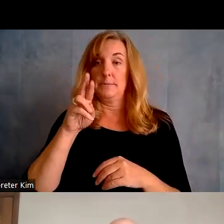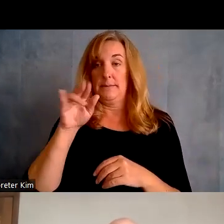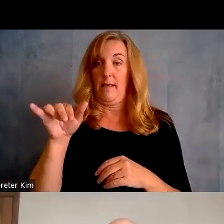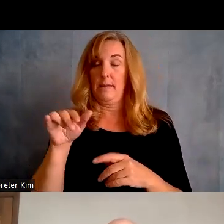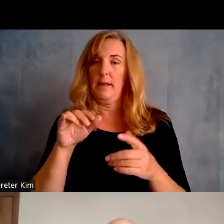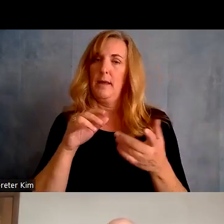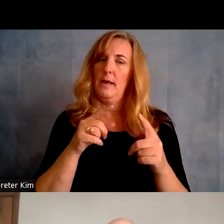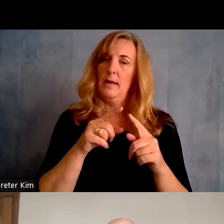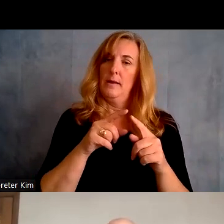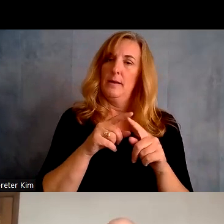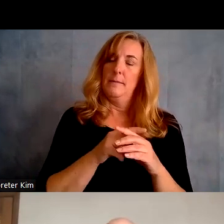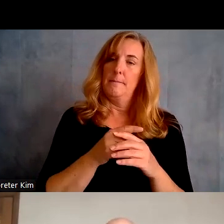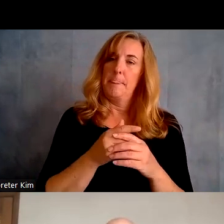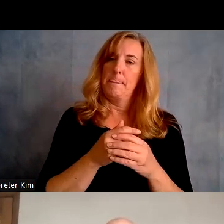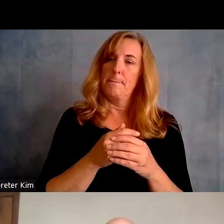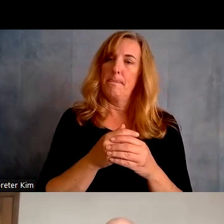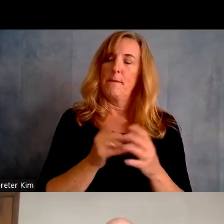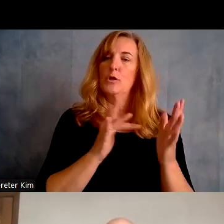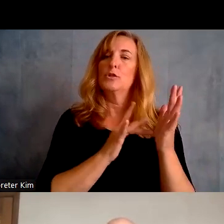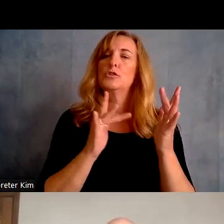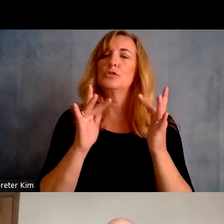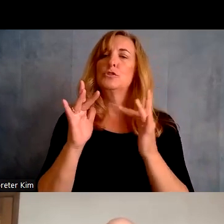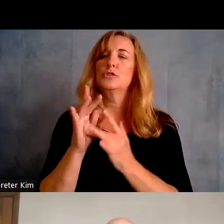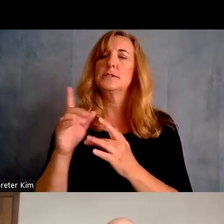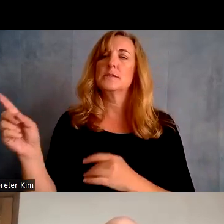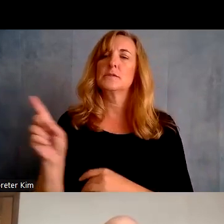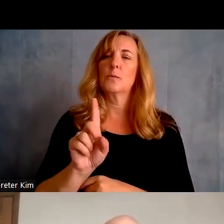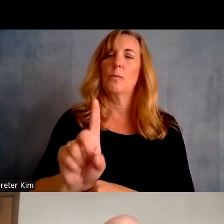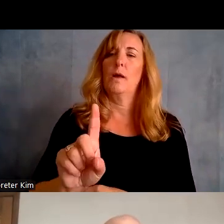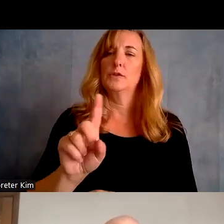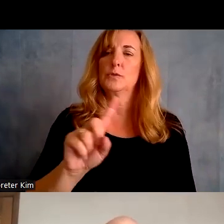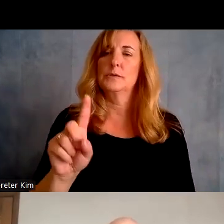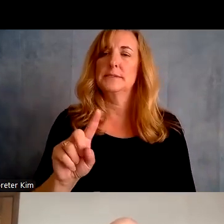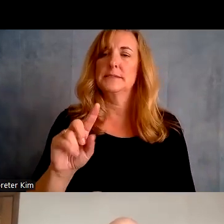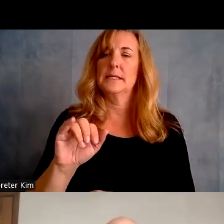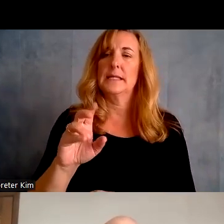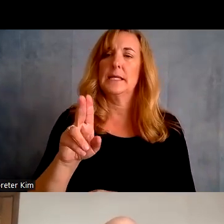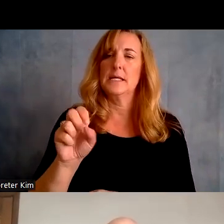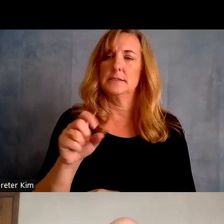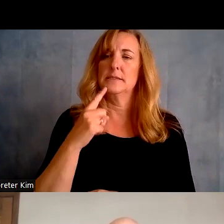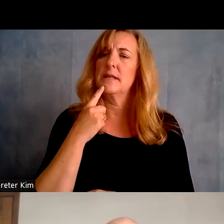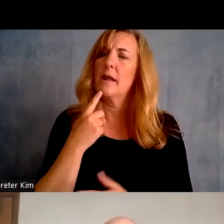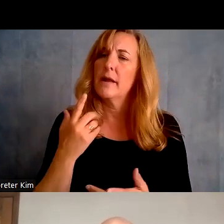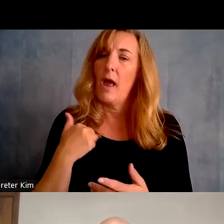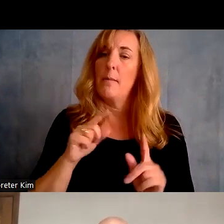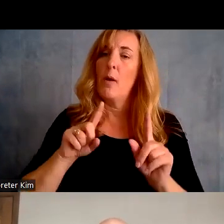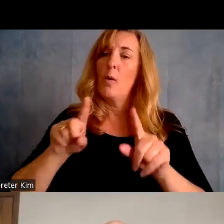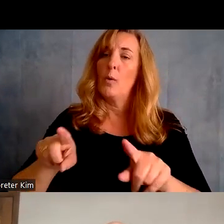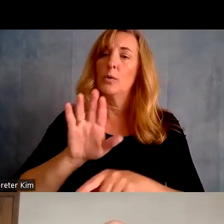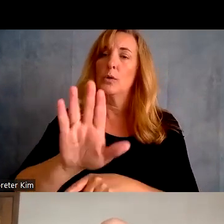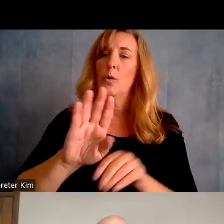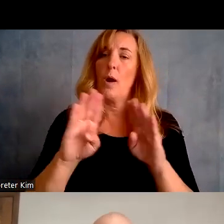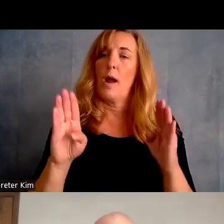this, Jesus went up to Zacchaeus and said, I'm going to your house today.